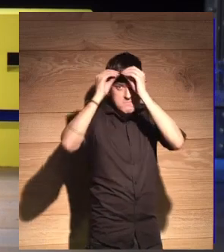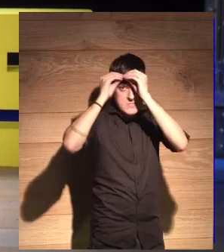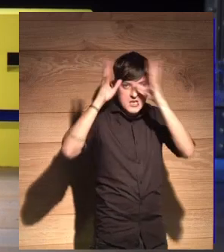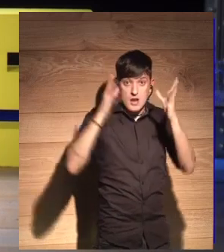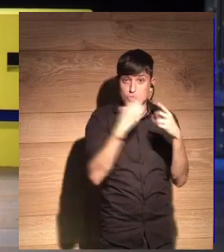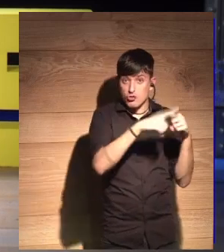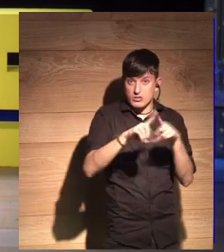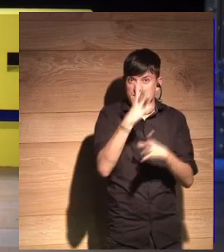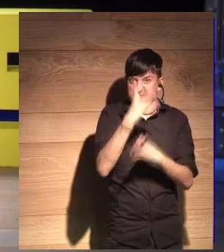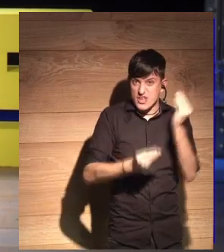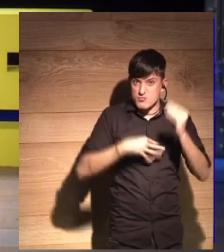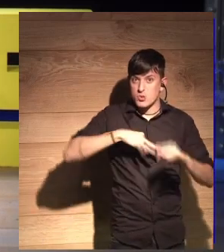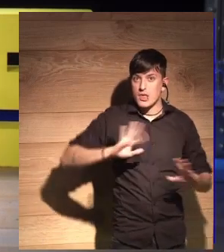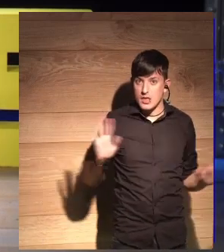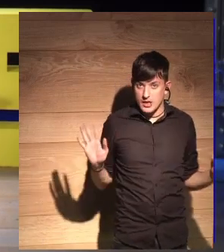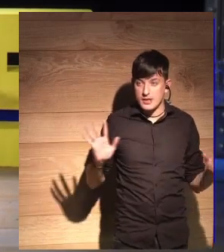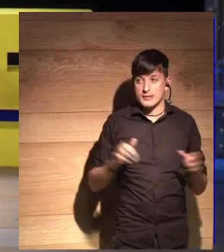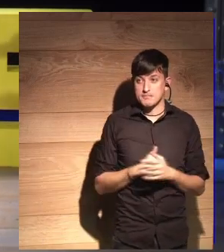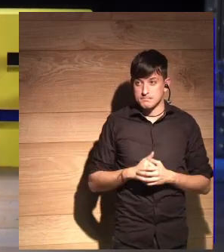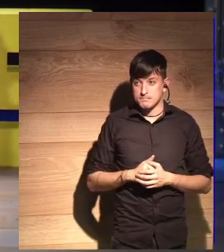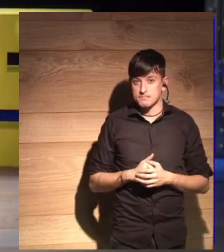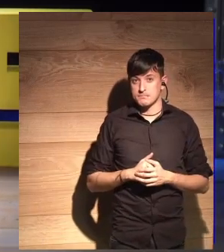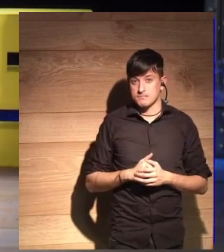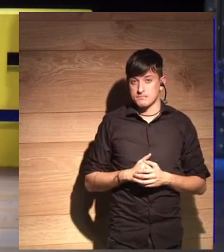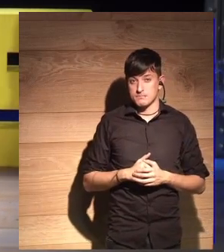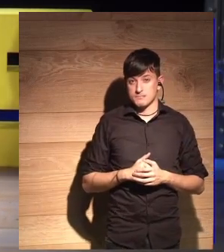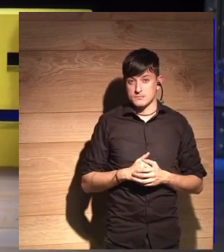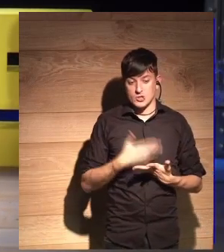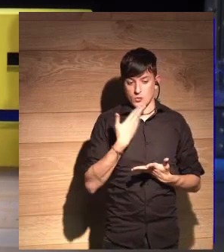an escalator turns into stairs when it breaks, you can still use it.